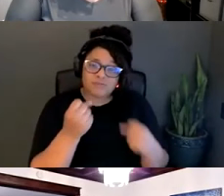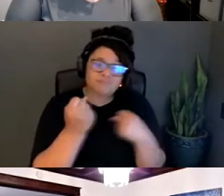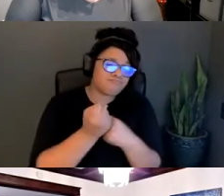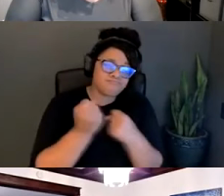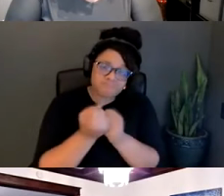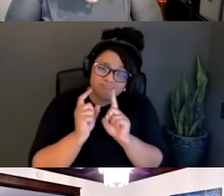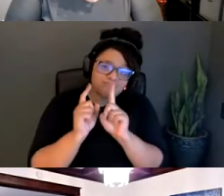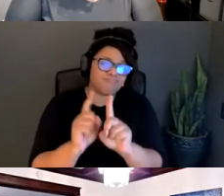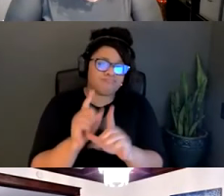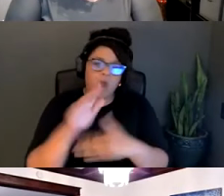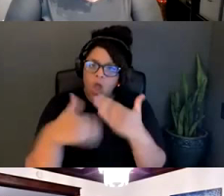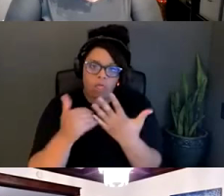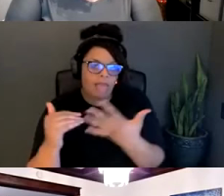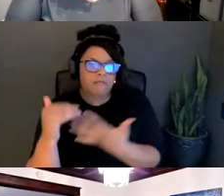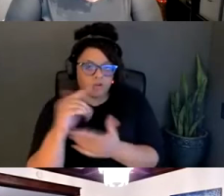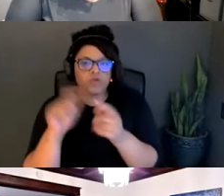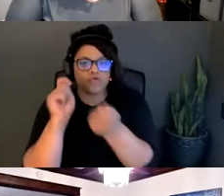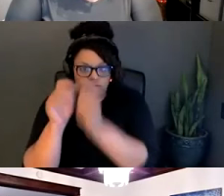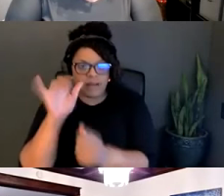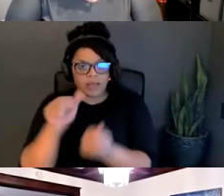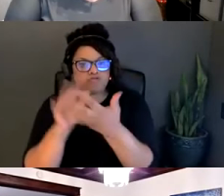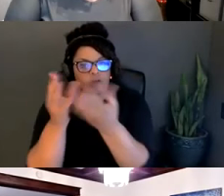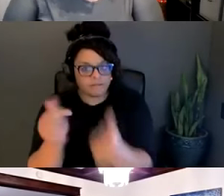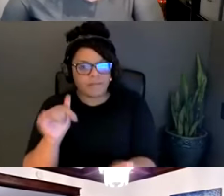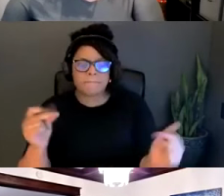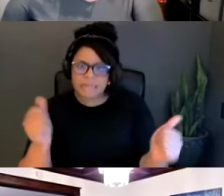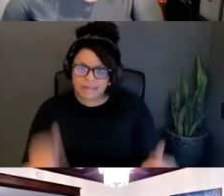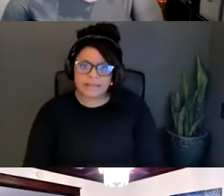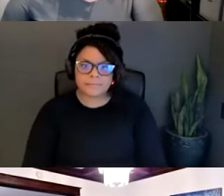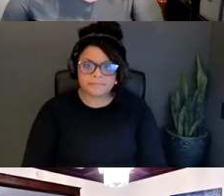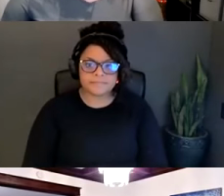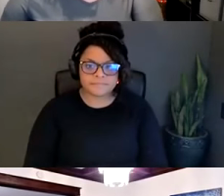at all levels to correct that and address that immediately.